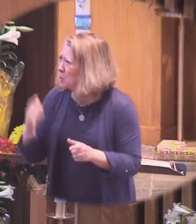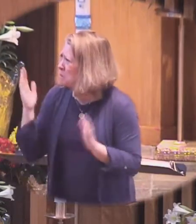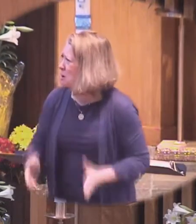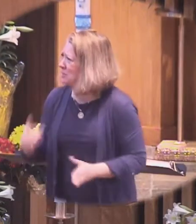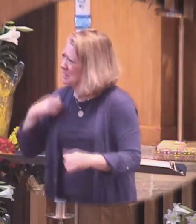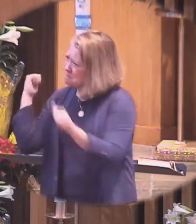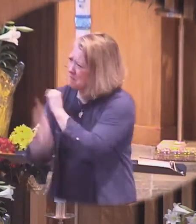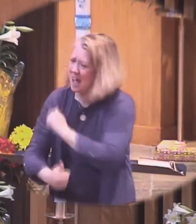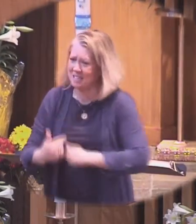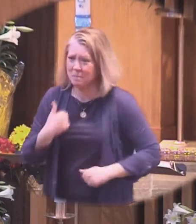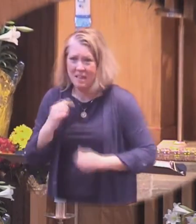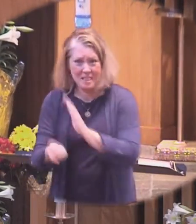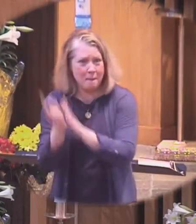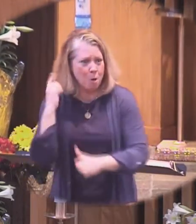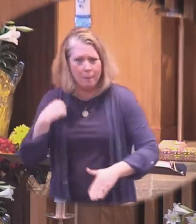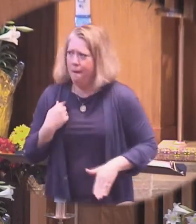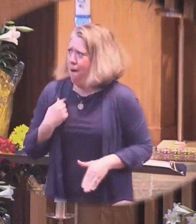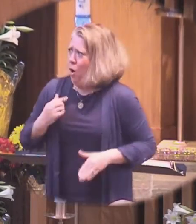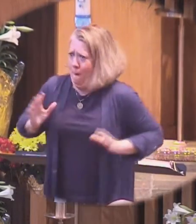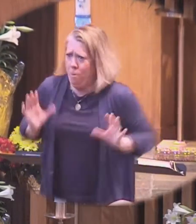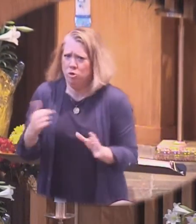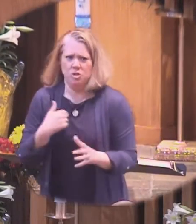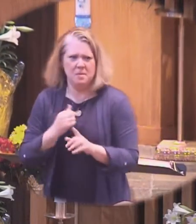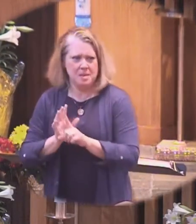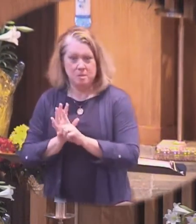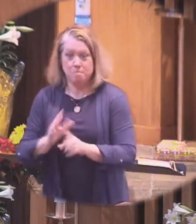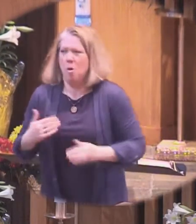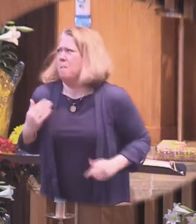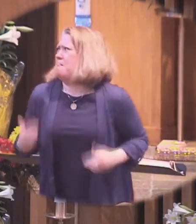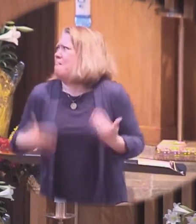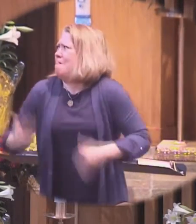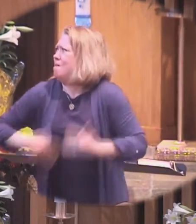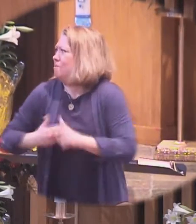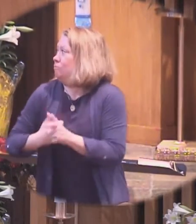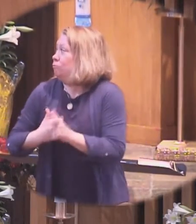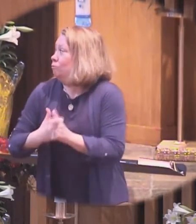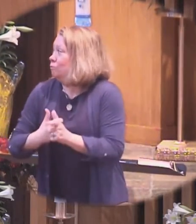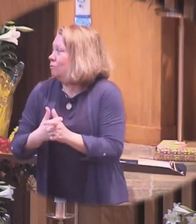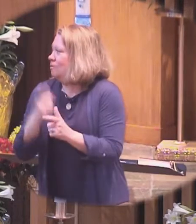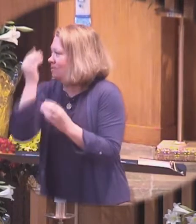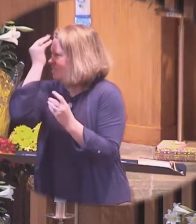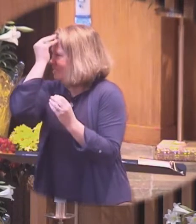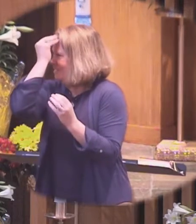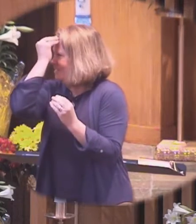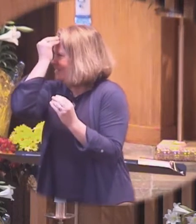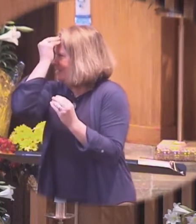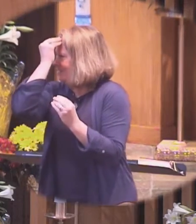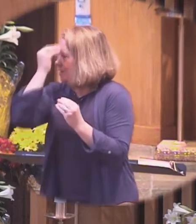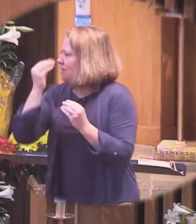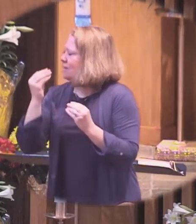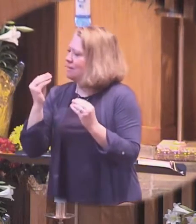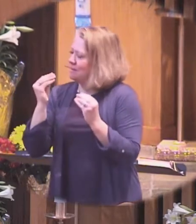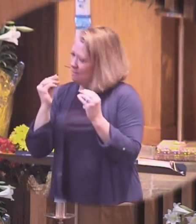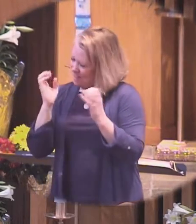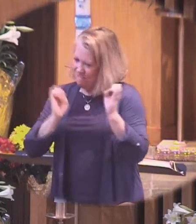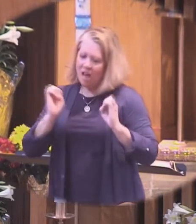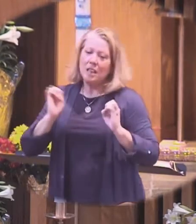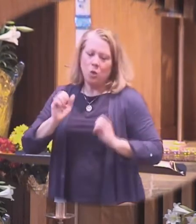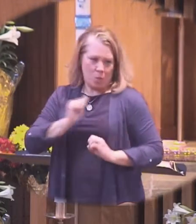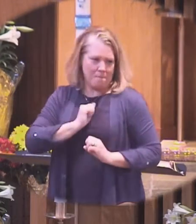in that moment can push you, give you a little more motivation, make you think, reevaluate